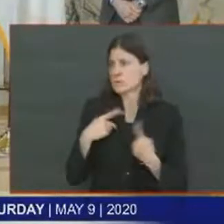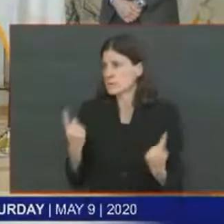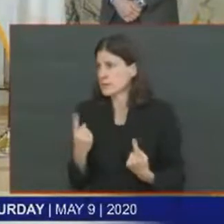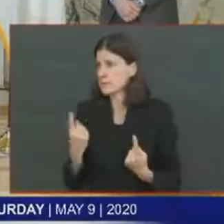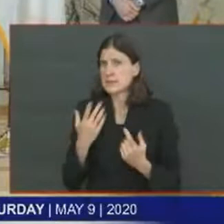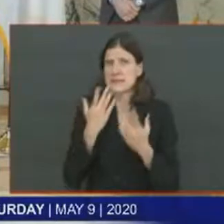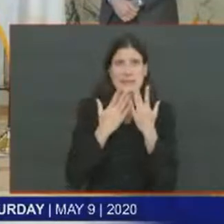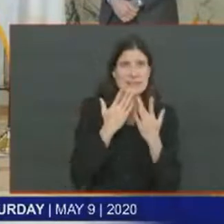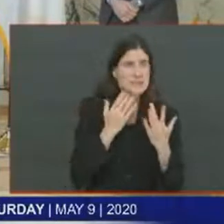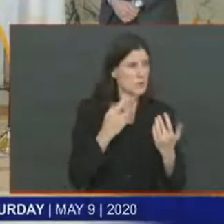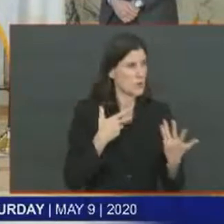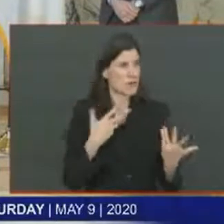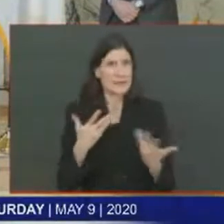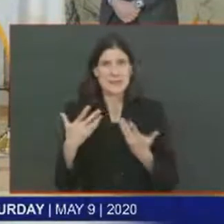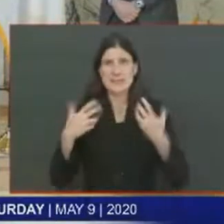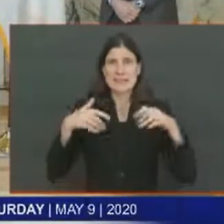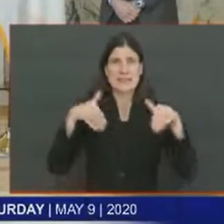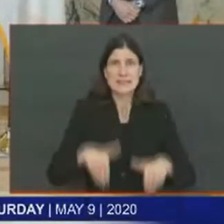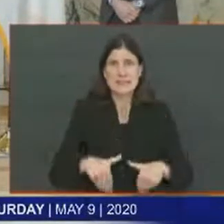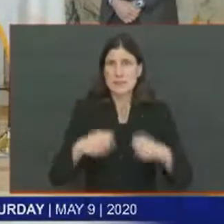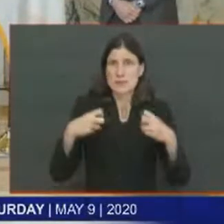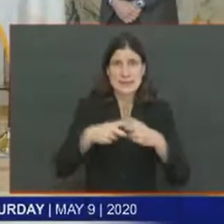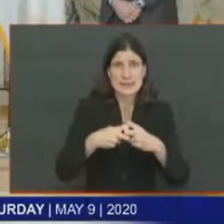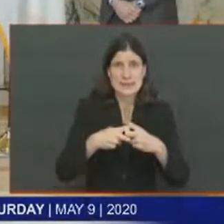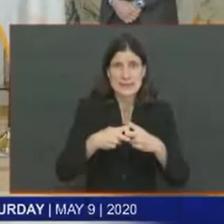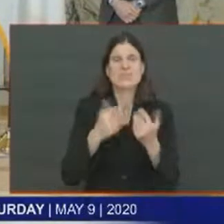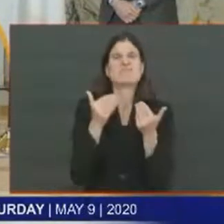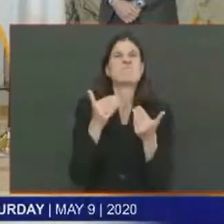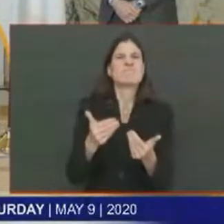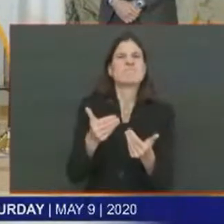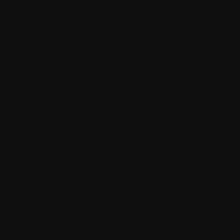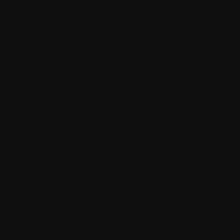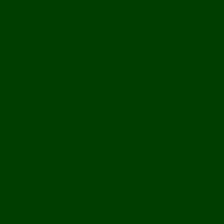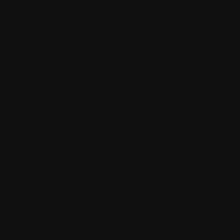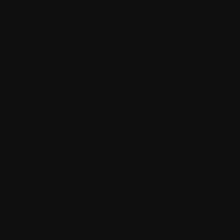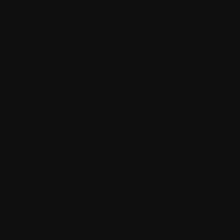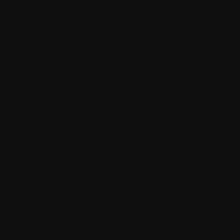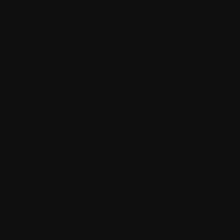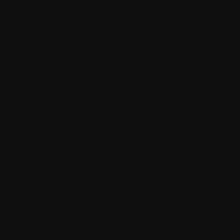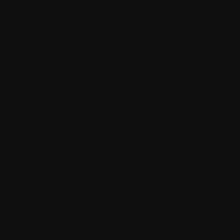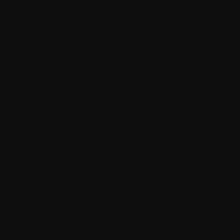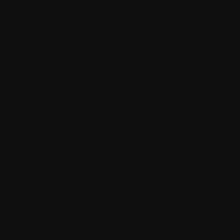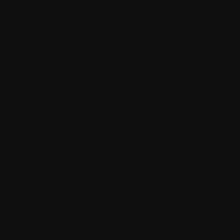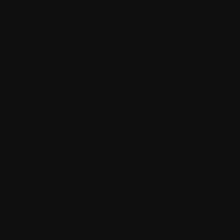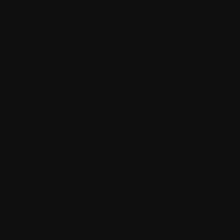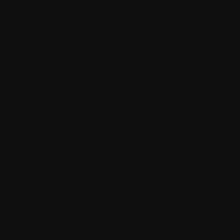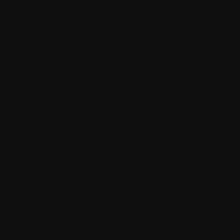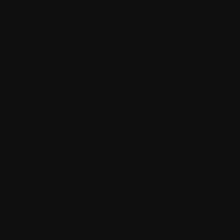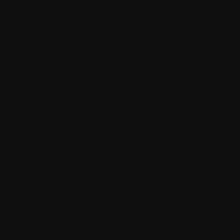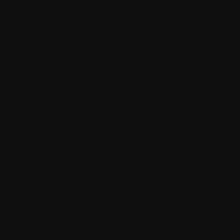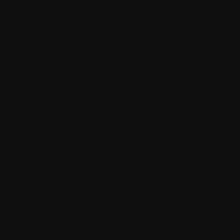income-driven repayment plan, which ties your payments to your